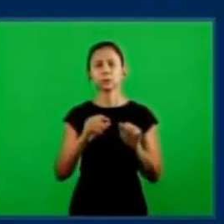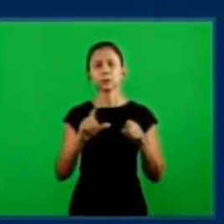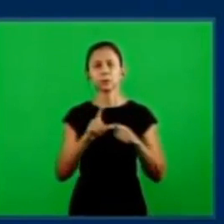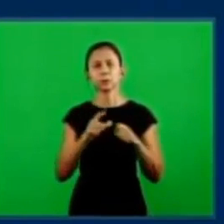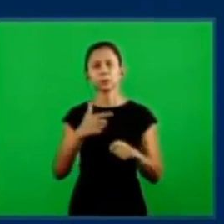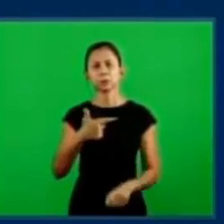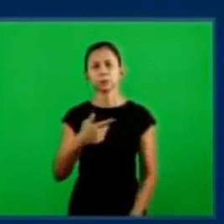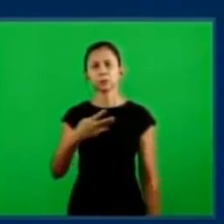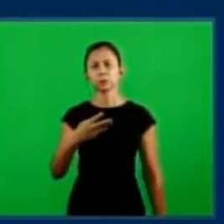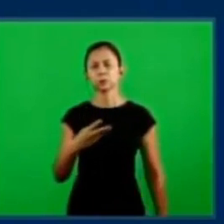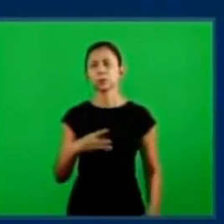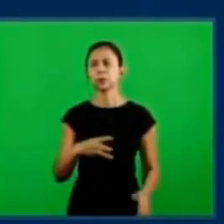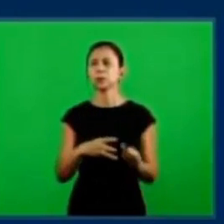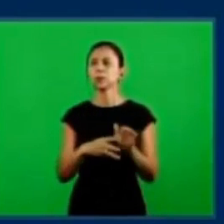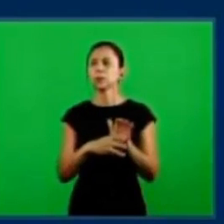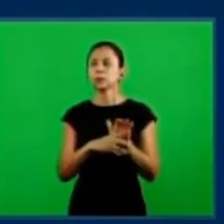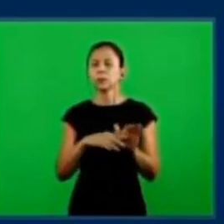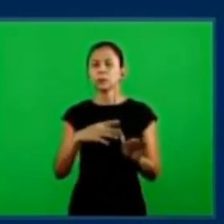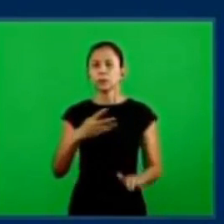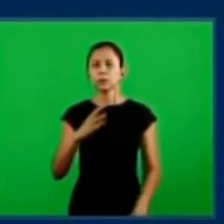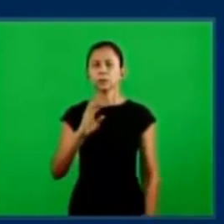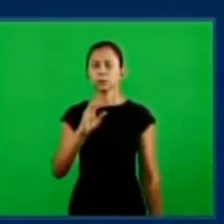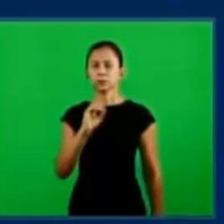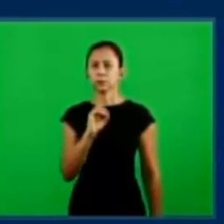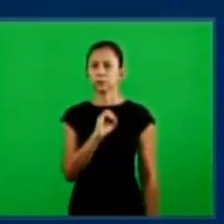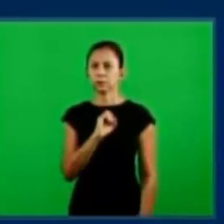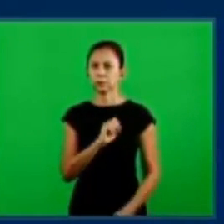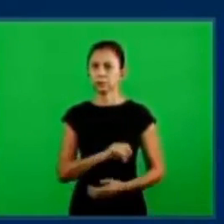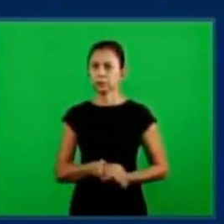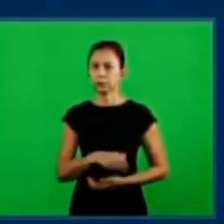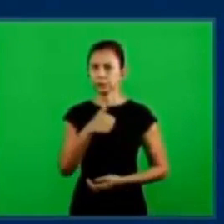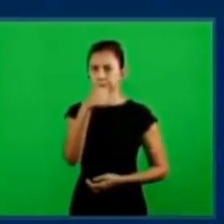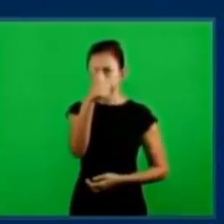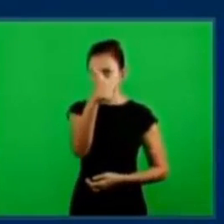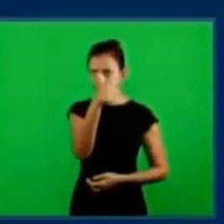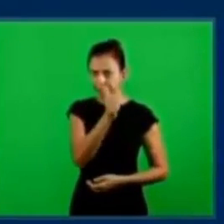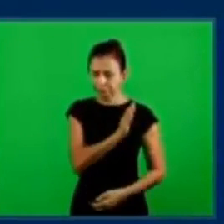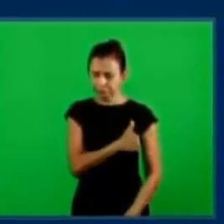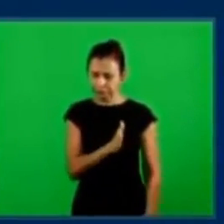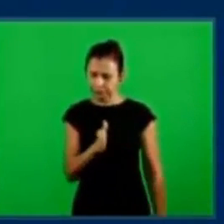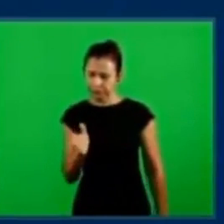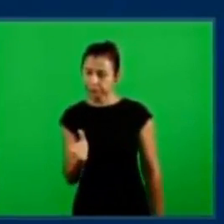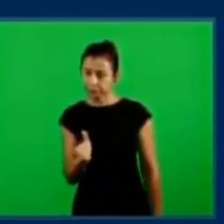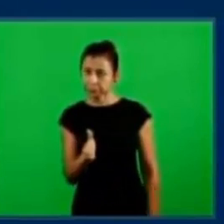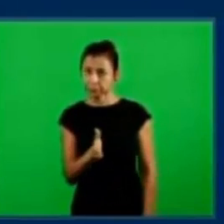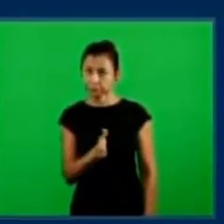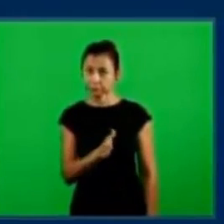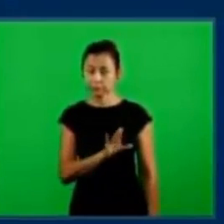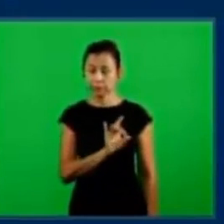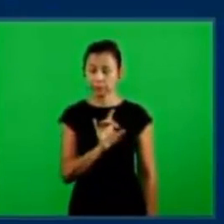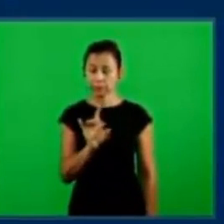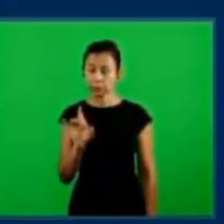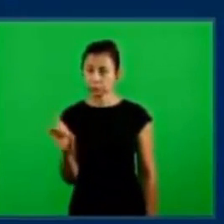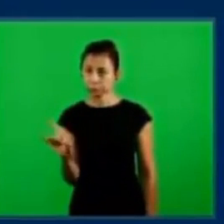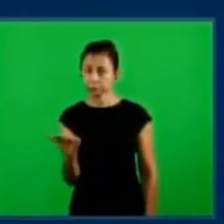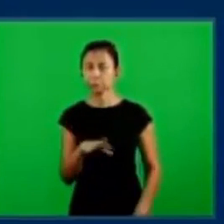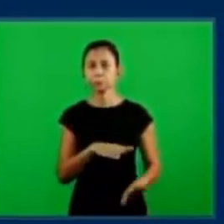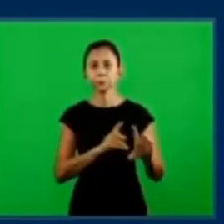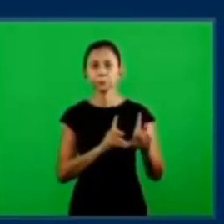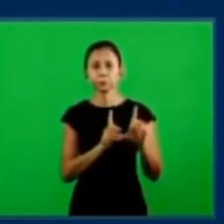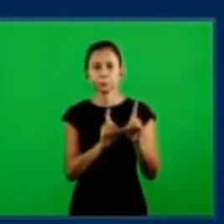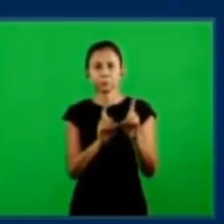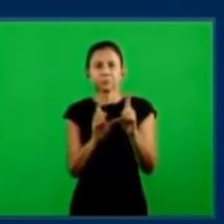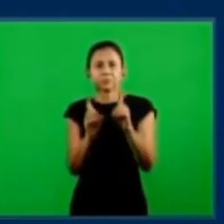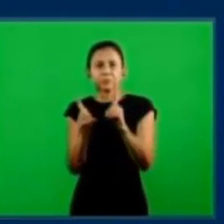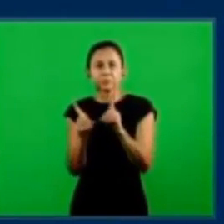So then our study target will be in which one of those moments